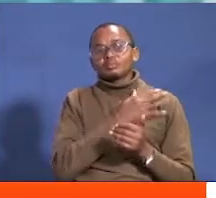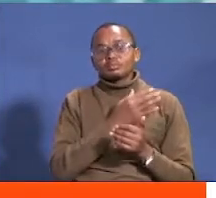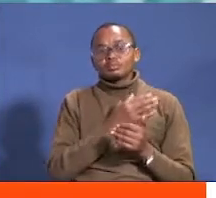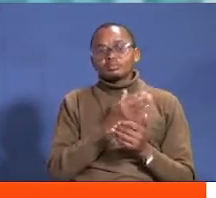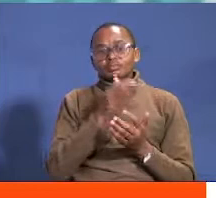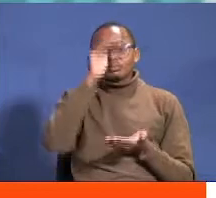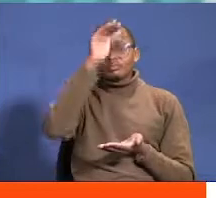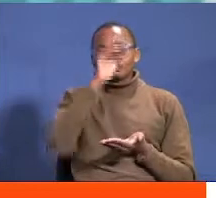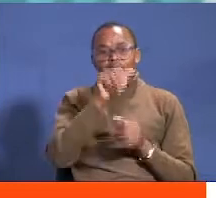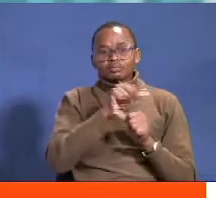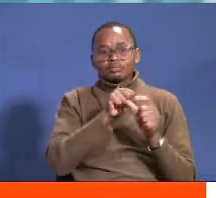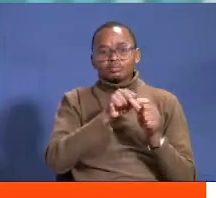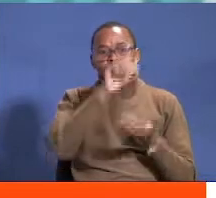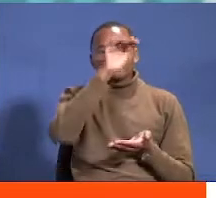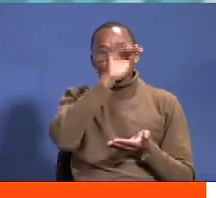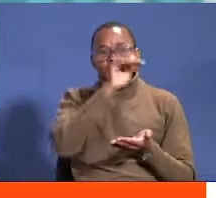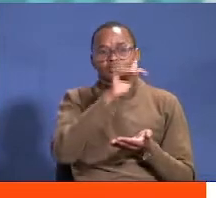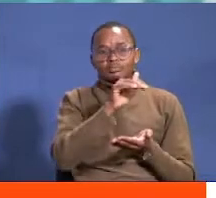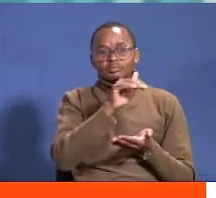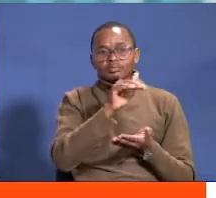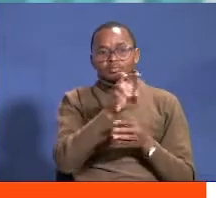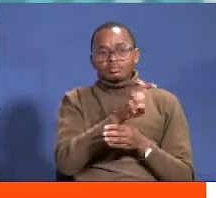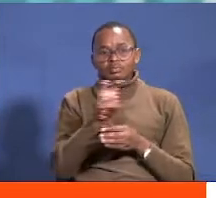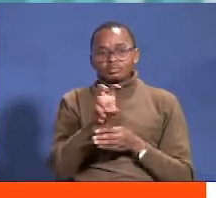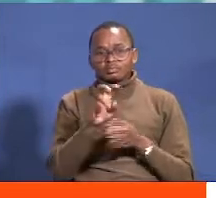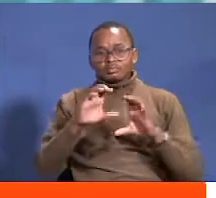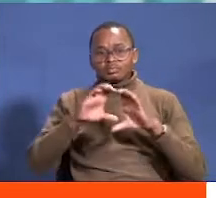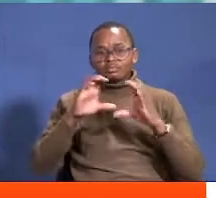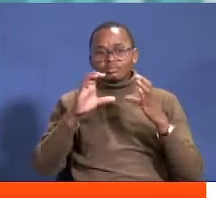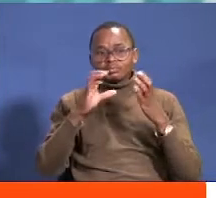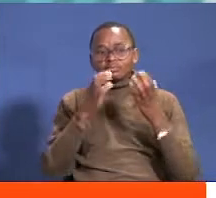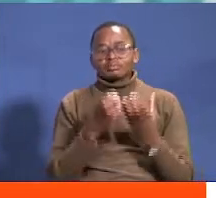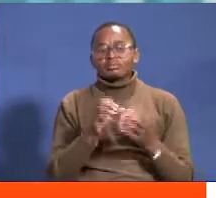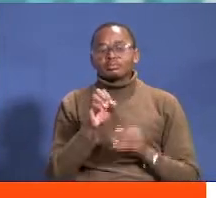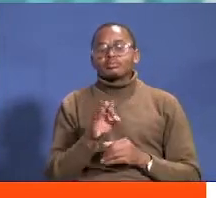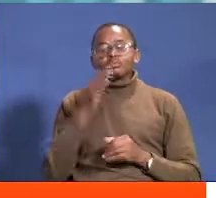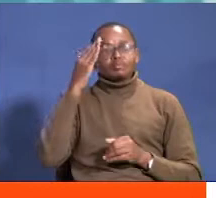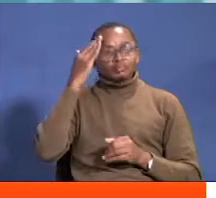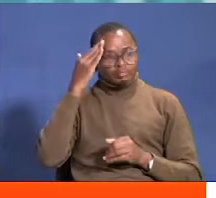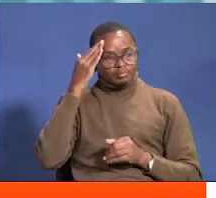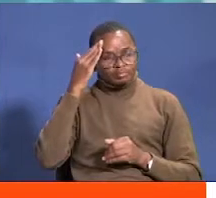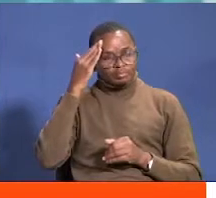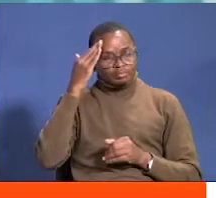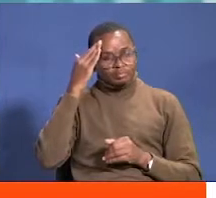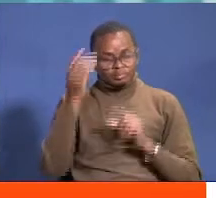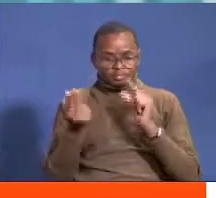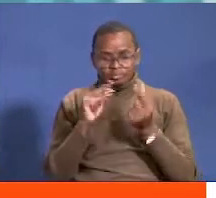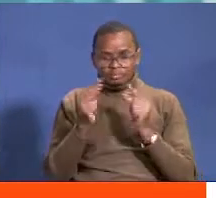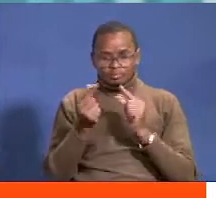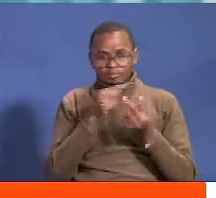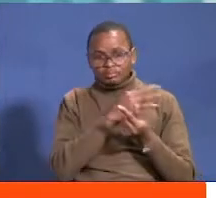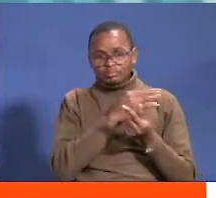course, mitigation is about reducing the severity of climate change. The severity of greenhouse